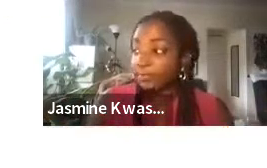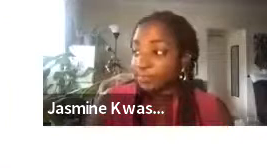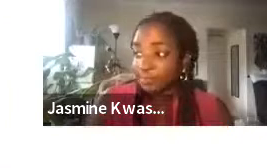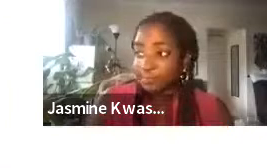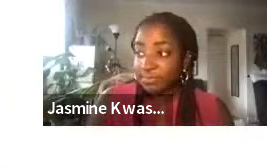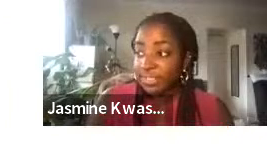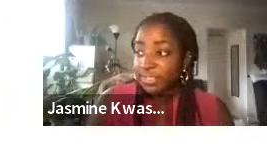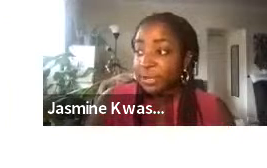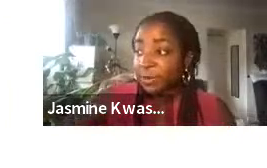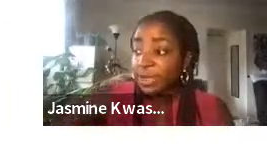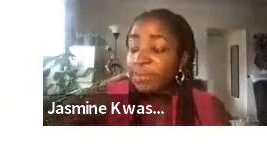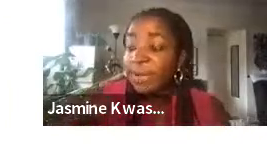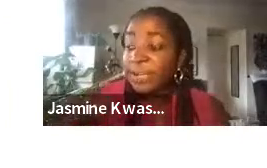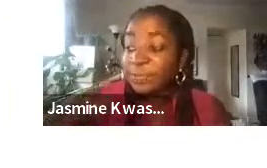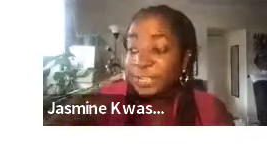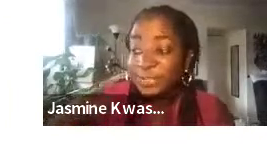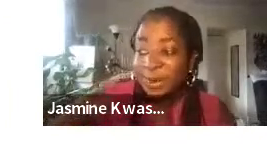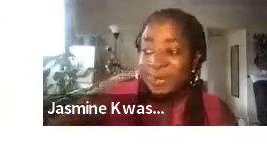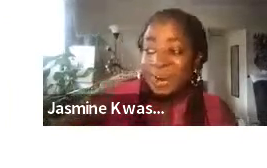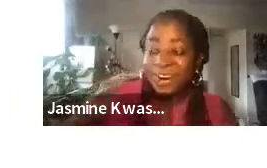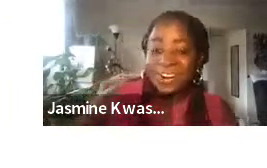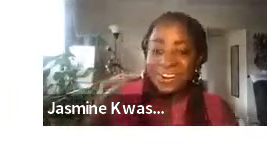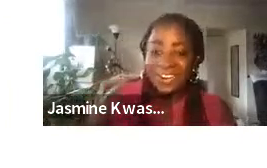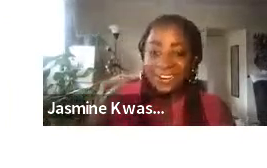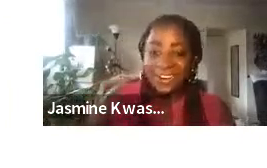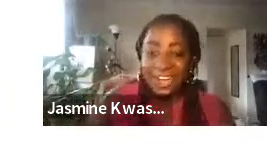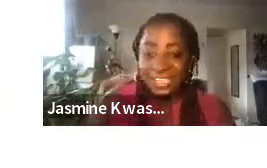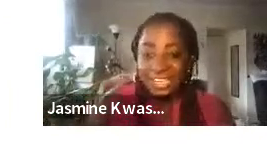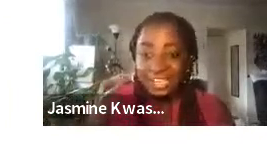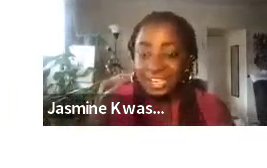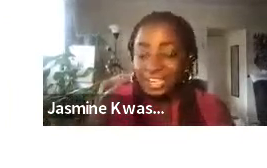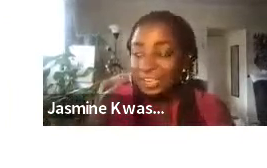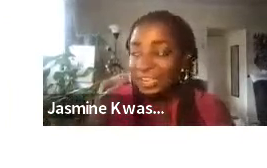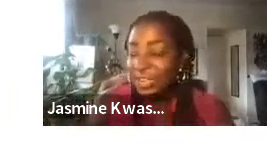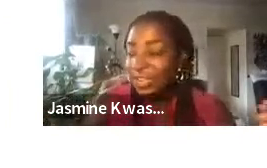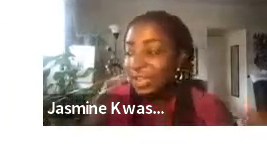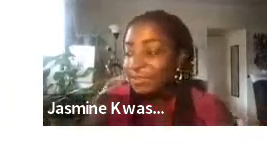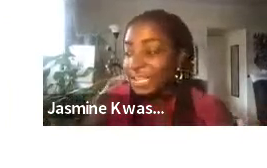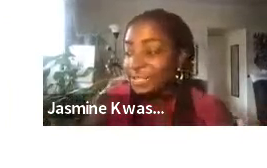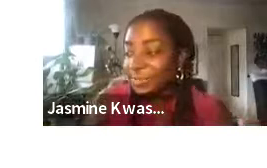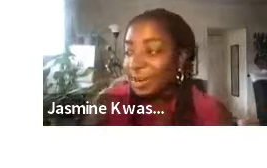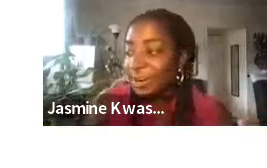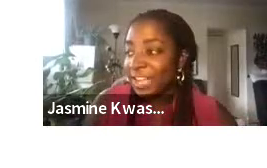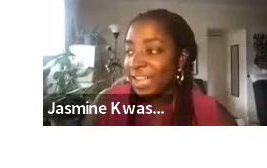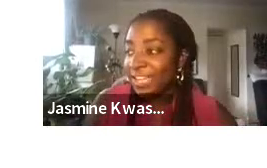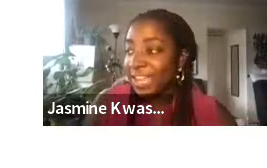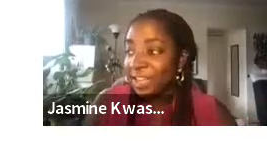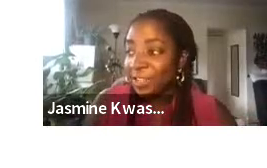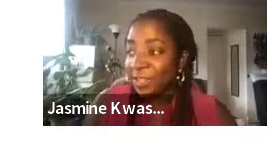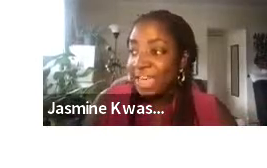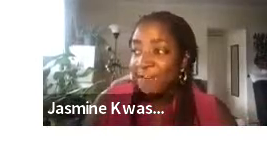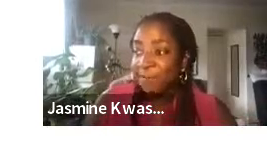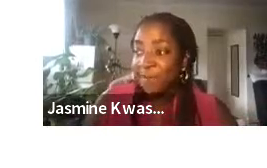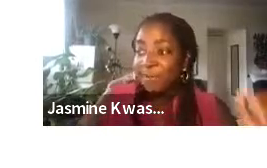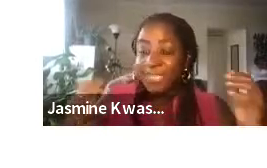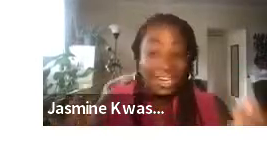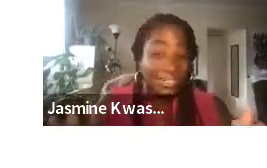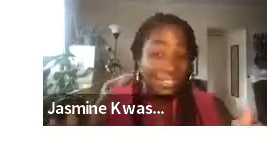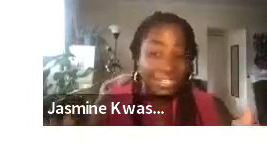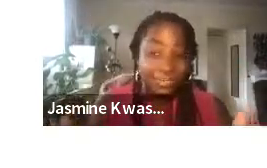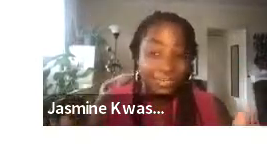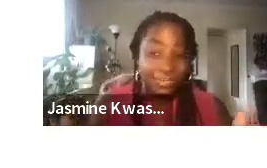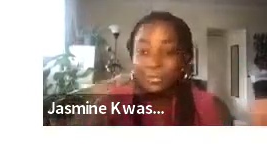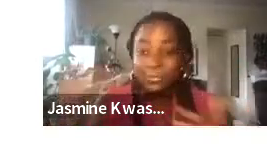most part. So my good friend Tamara Parker and her colleague Jocelyn Ricard at Yale have a paper.